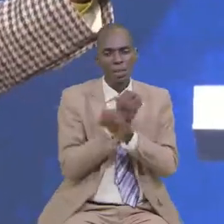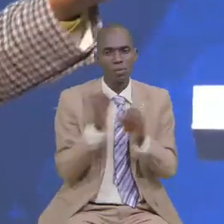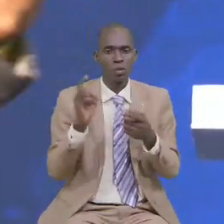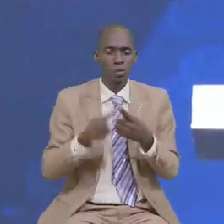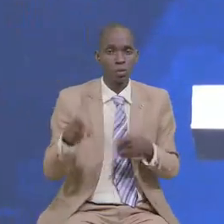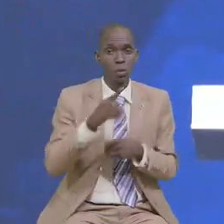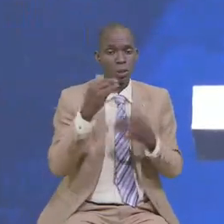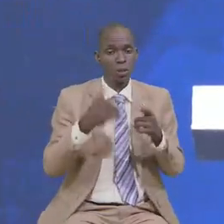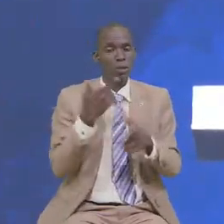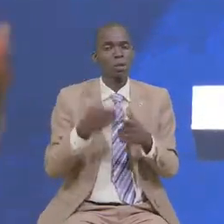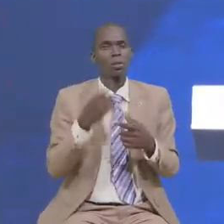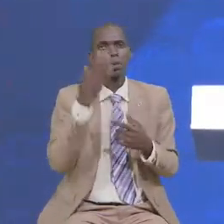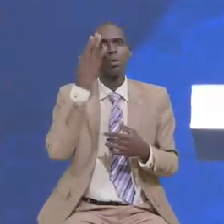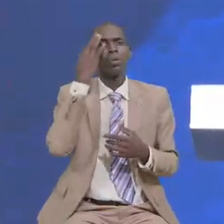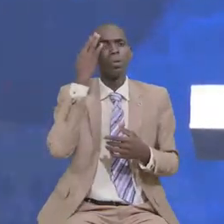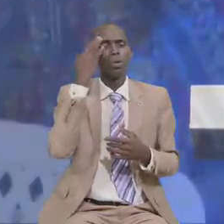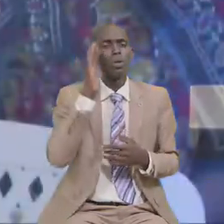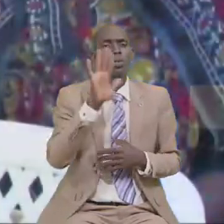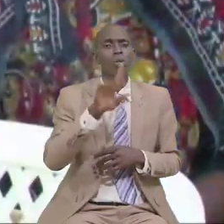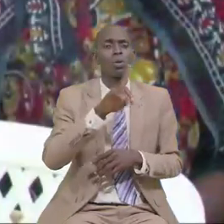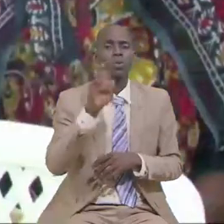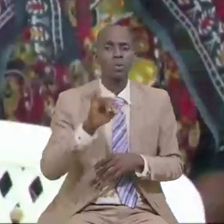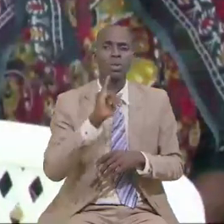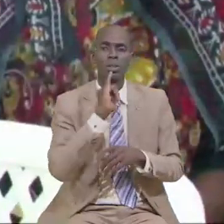you know your question is answered.